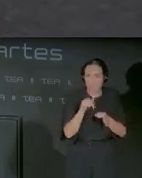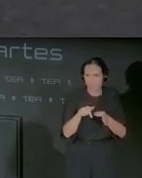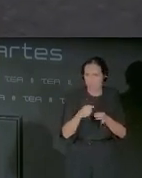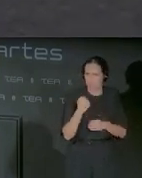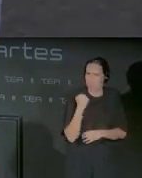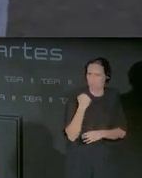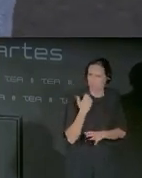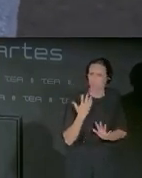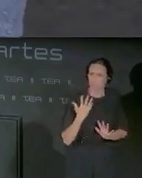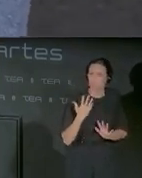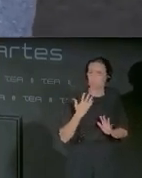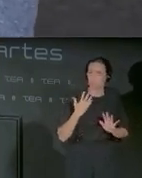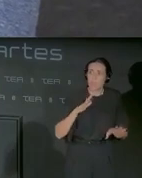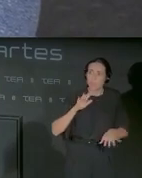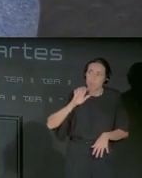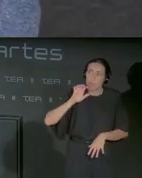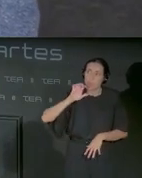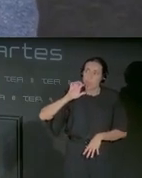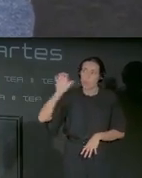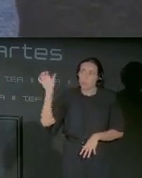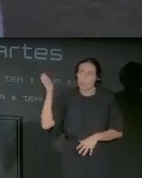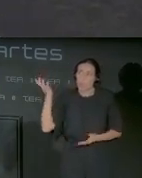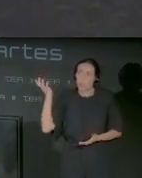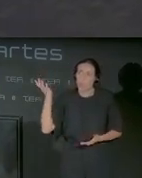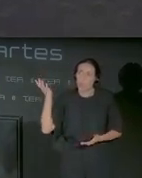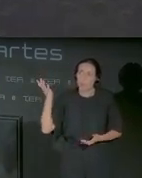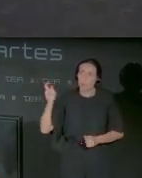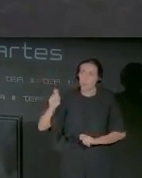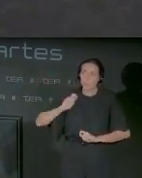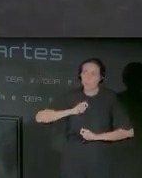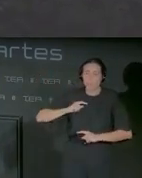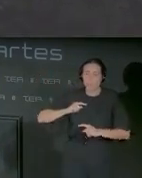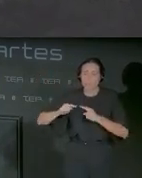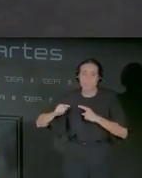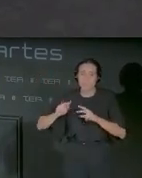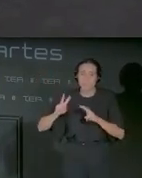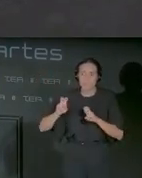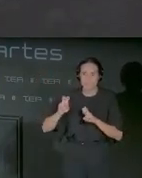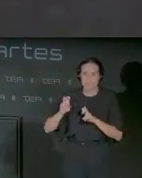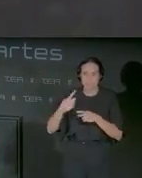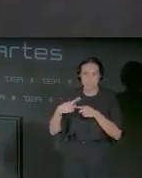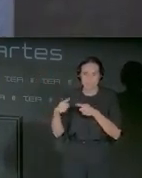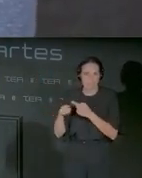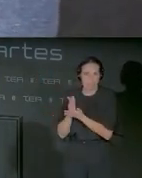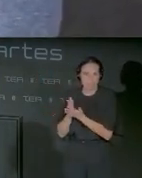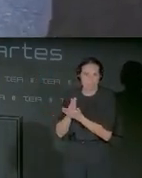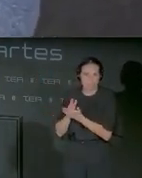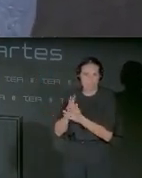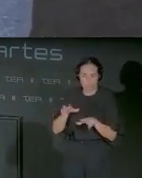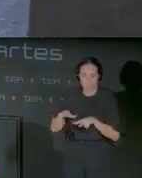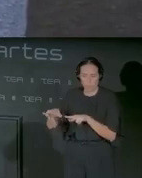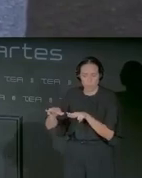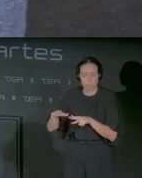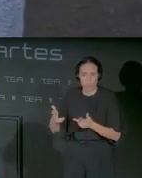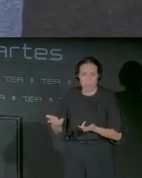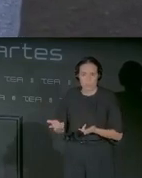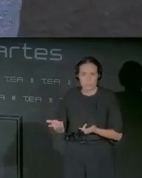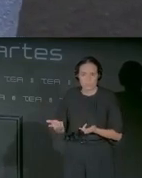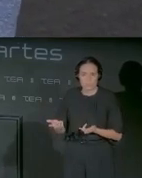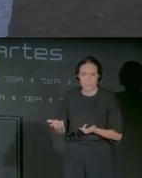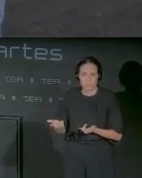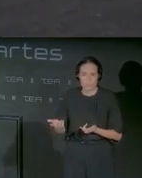the Audiovisual Media Directive, that said that countries can put up levies and can put up contribution. The directive didn't